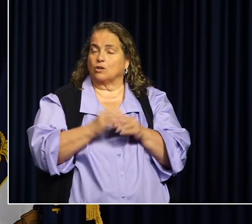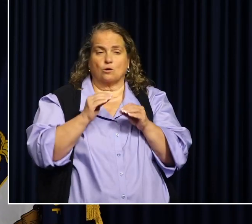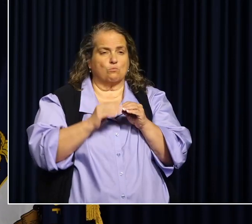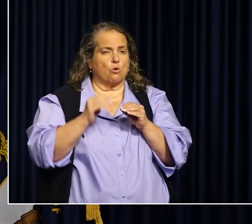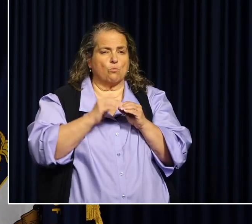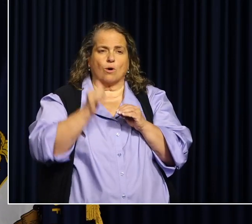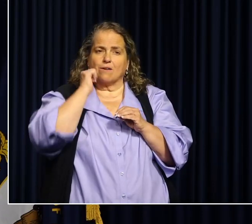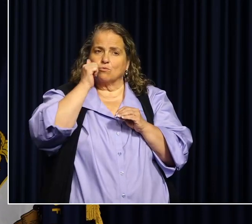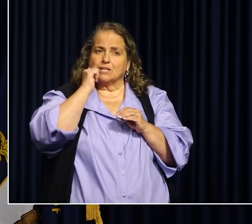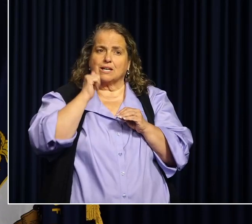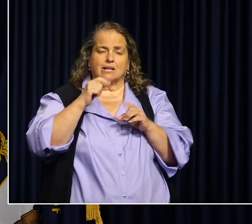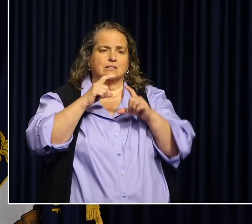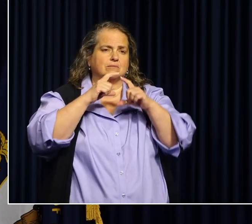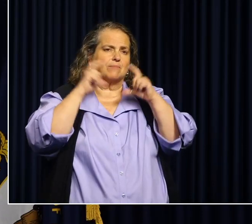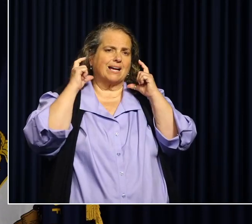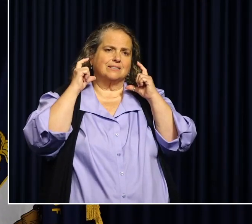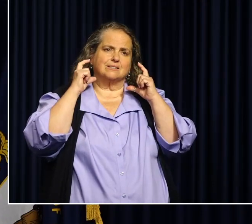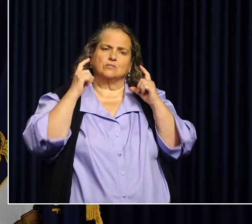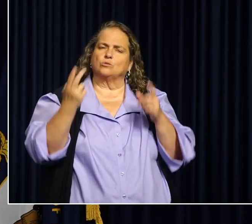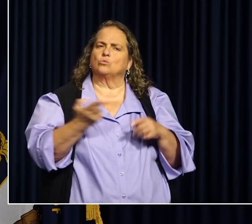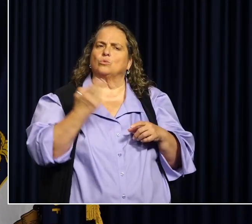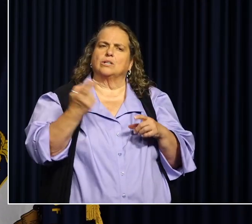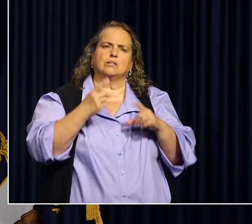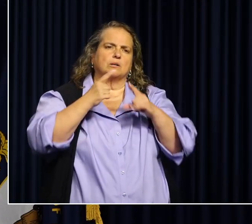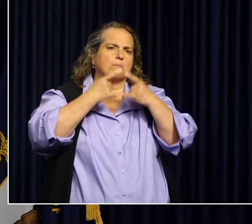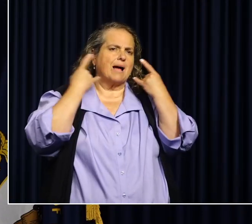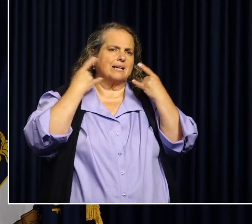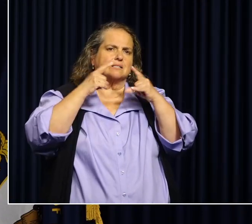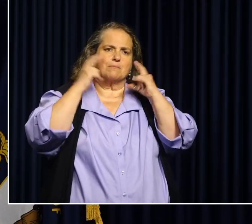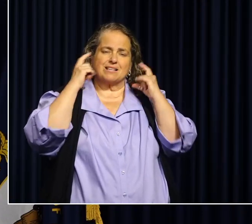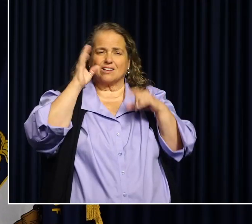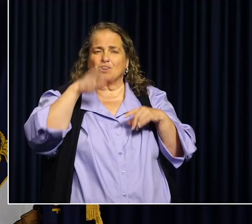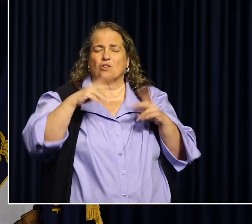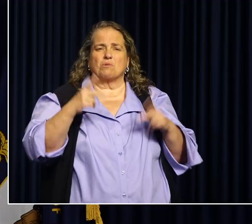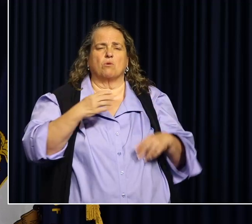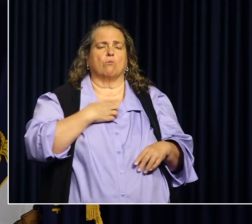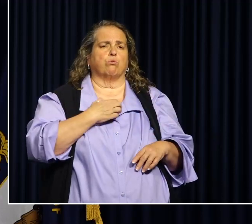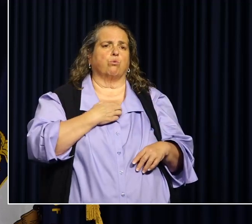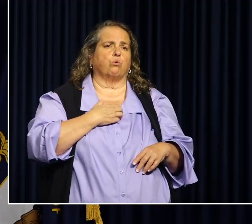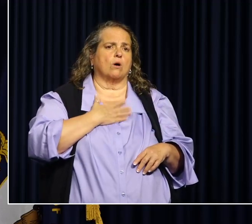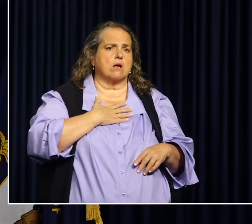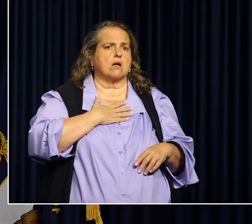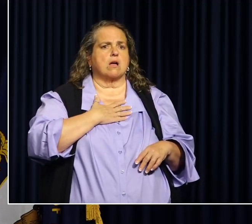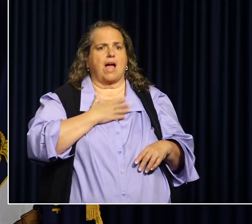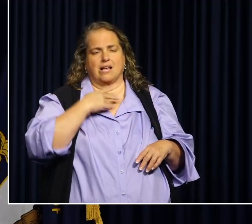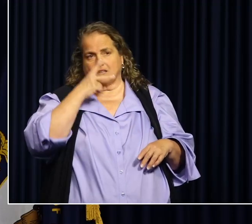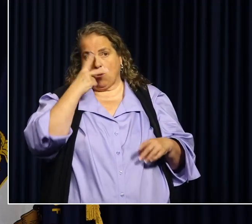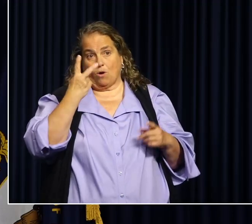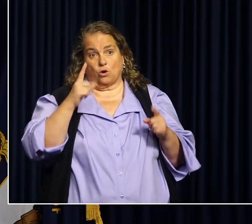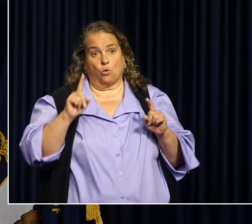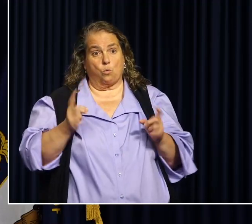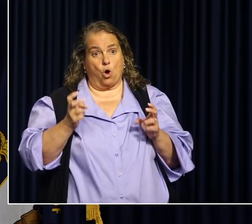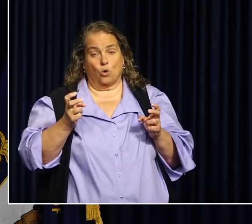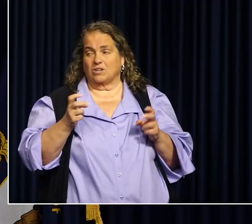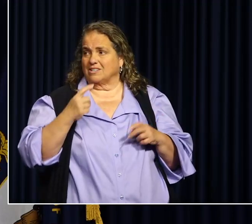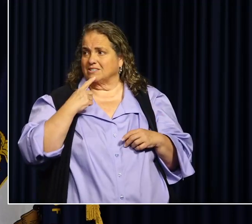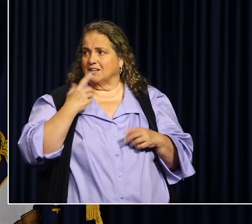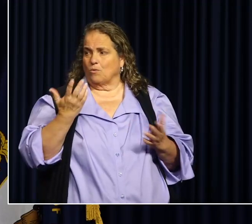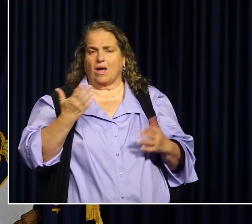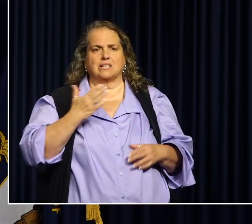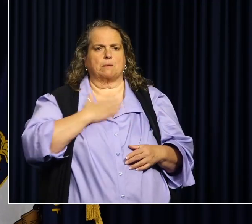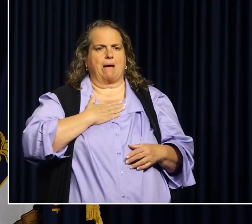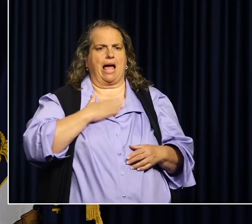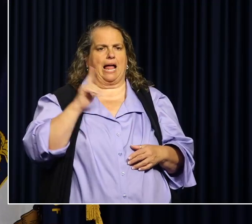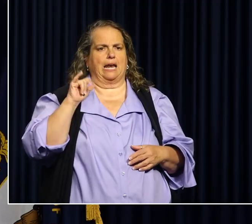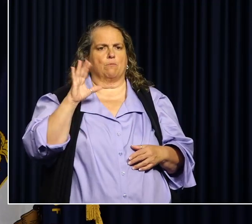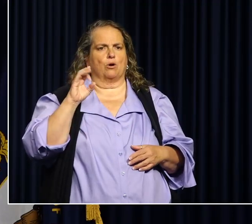more every day, let's wear one of these. I know I hear people that said, I saw a quote that said, well, it's my